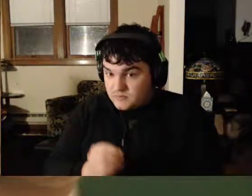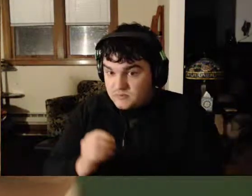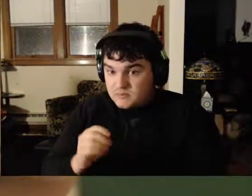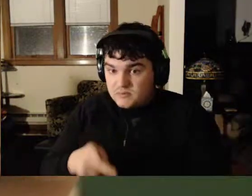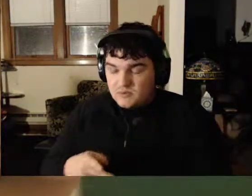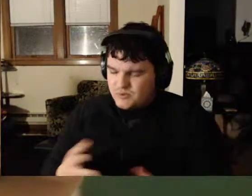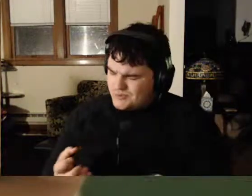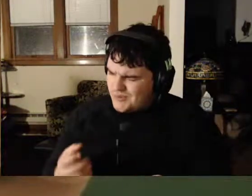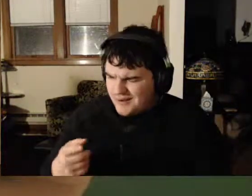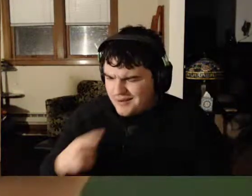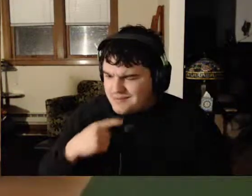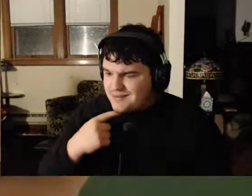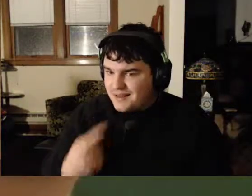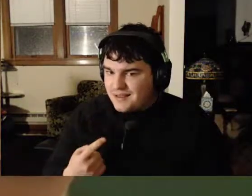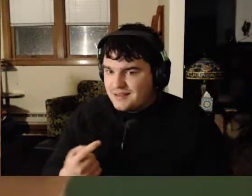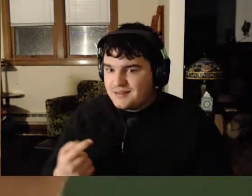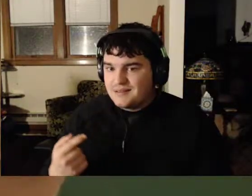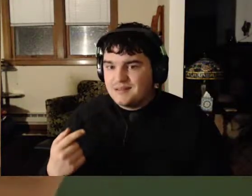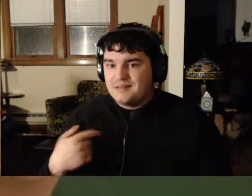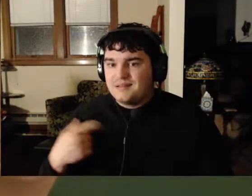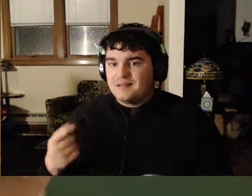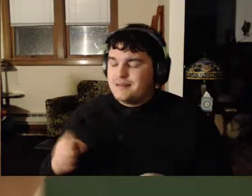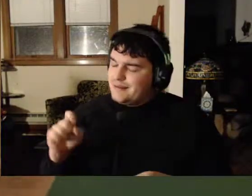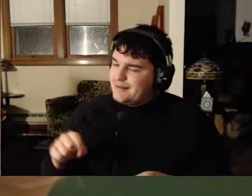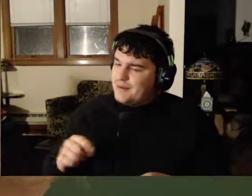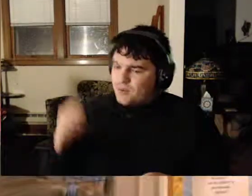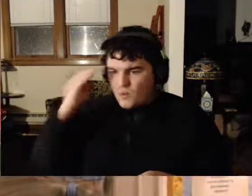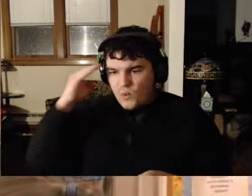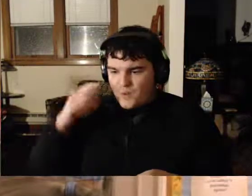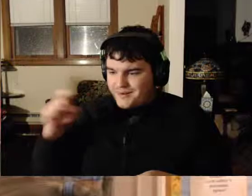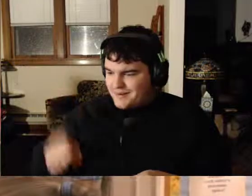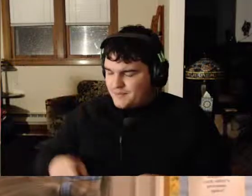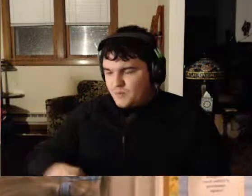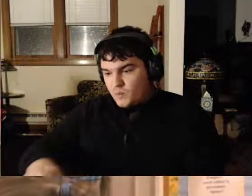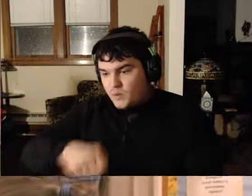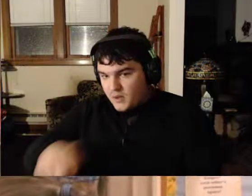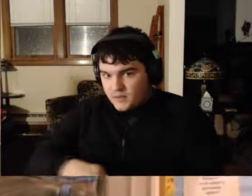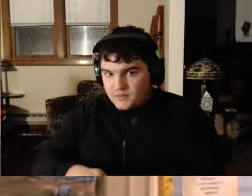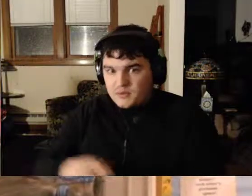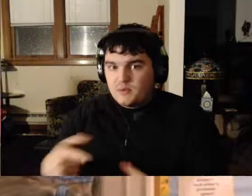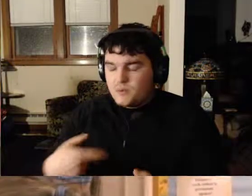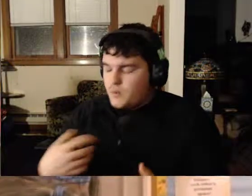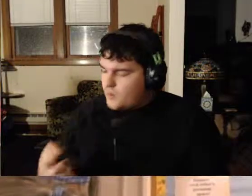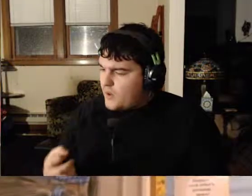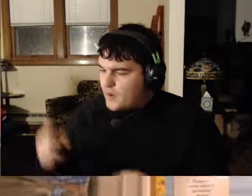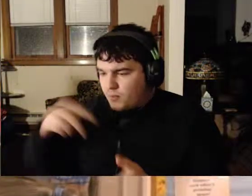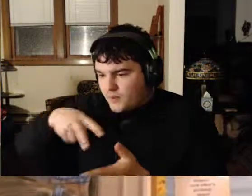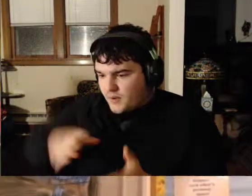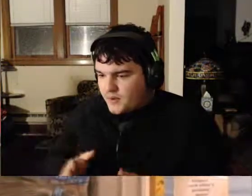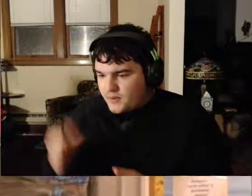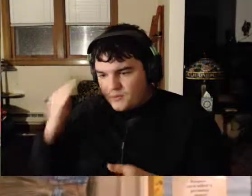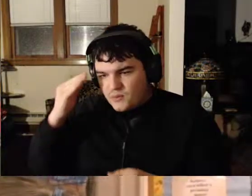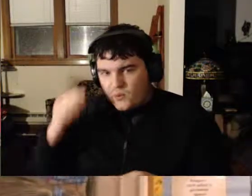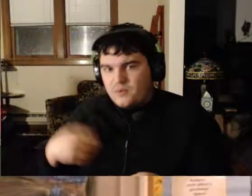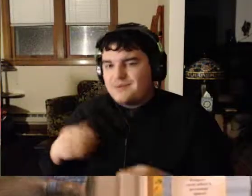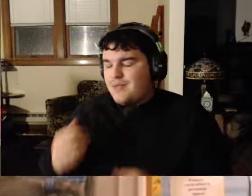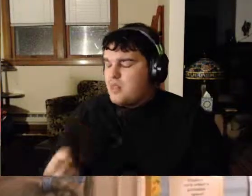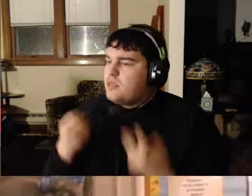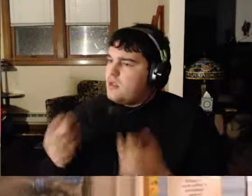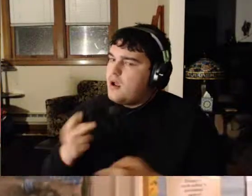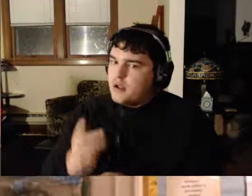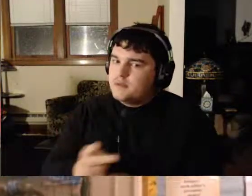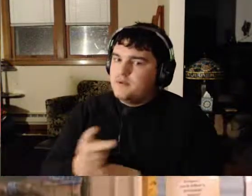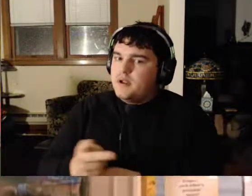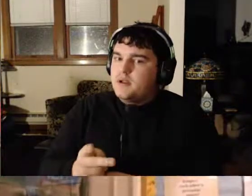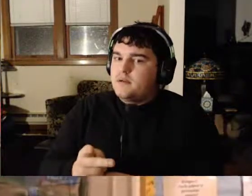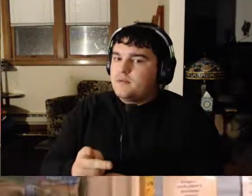want to say, I want my reader to know that they need to be brushed? Or do we want to say, I want my reader to know that they need lots of care?